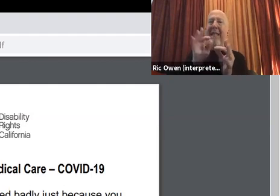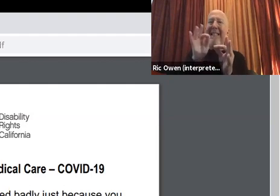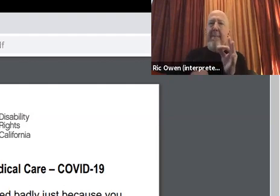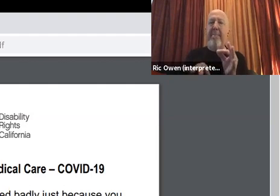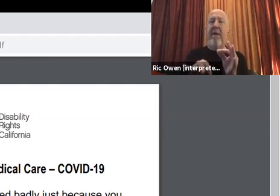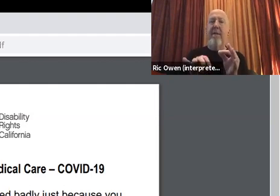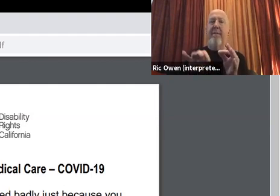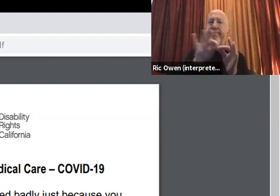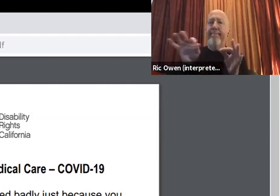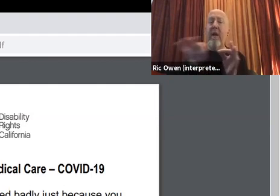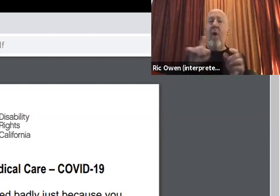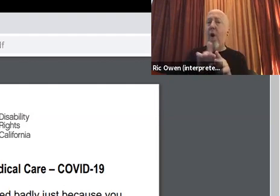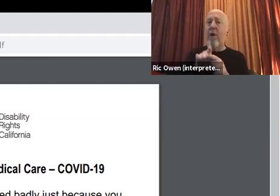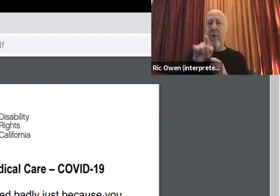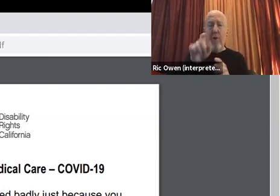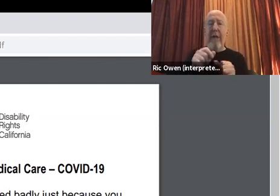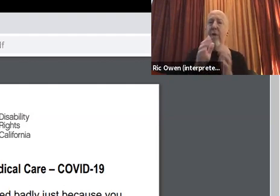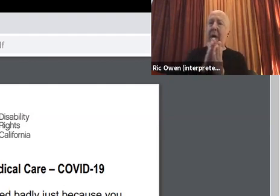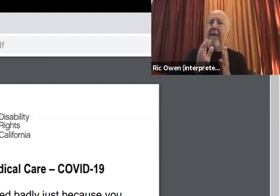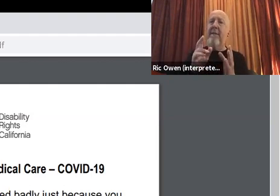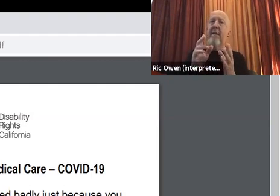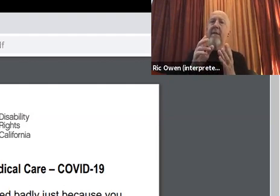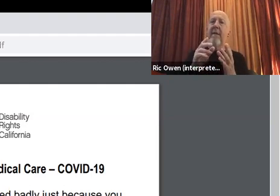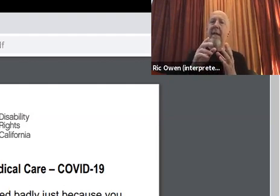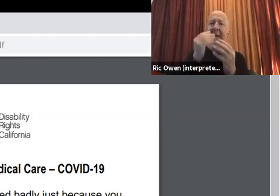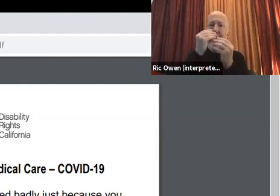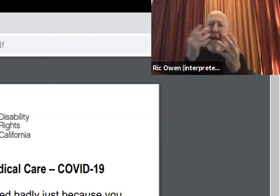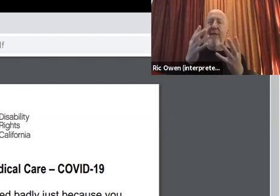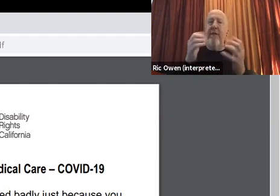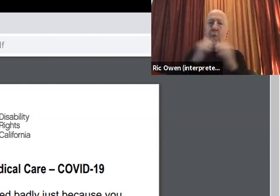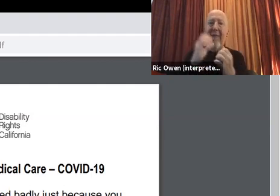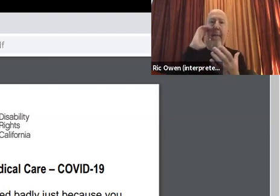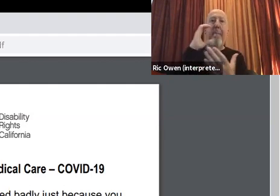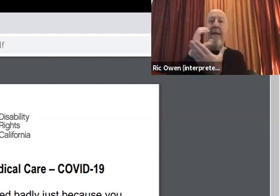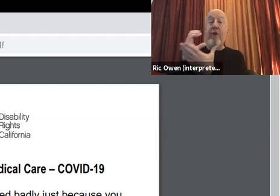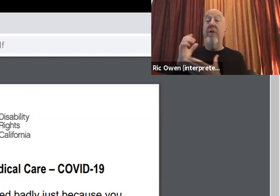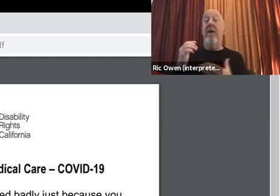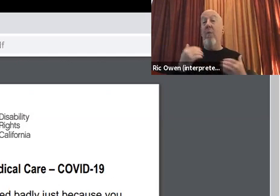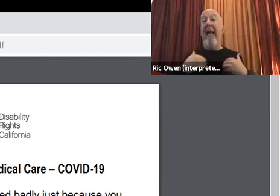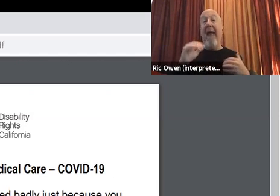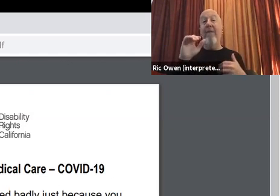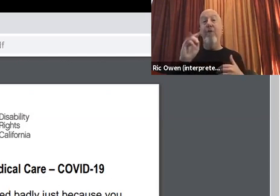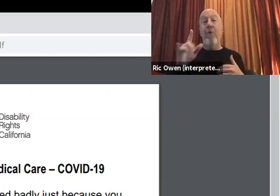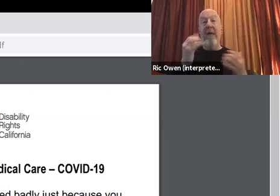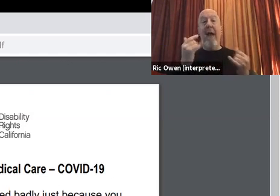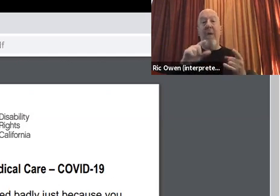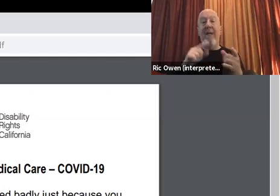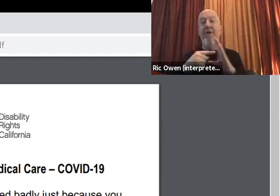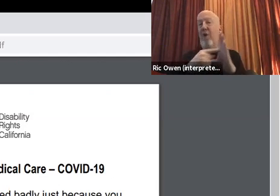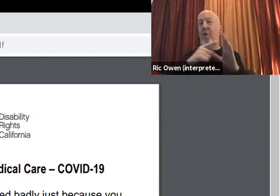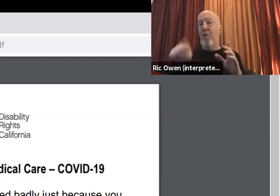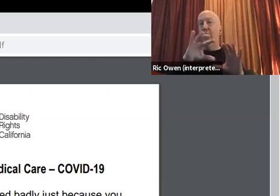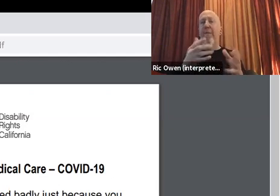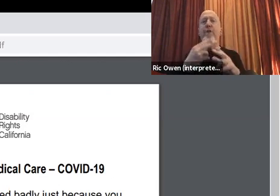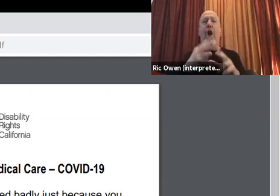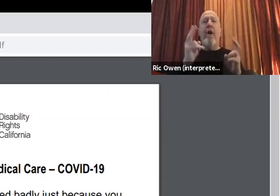information using pictures. There is a tool out now that we can share with the group called Communication